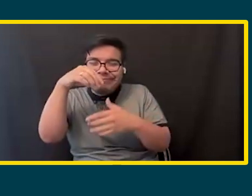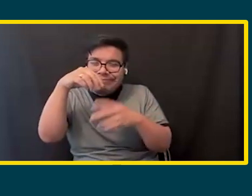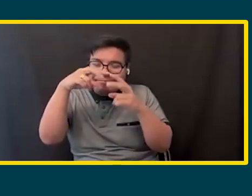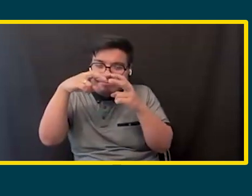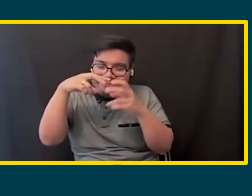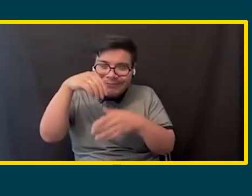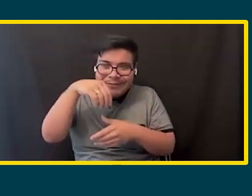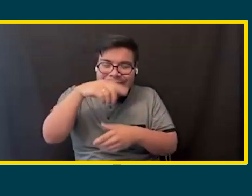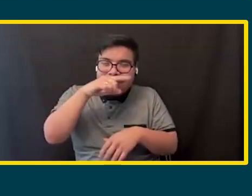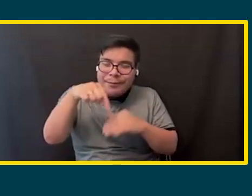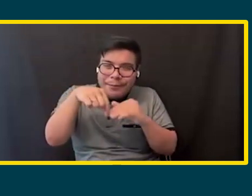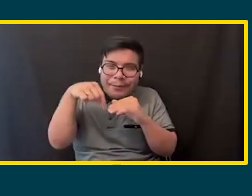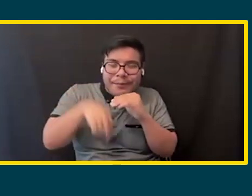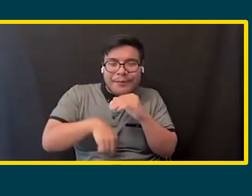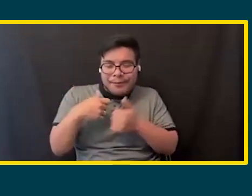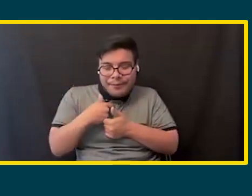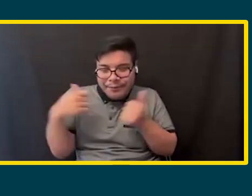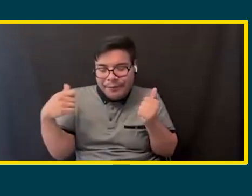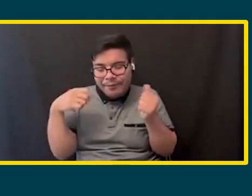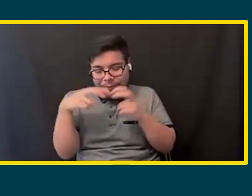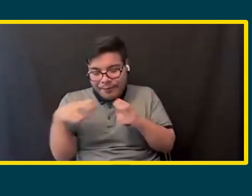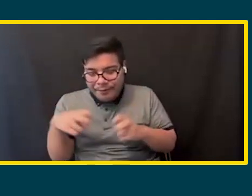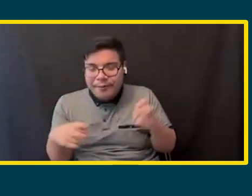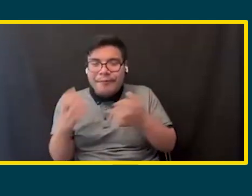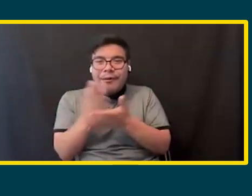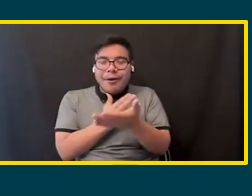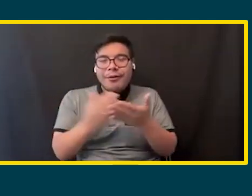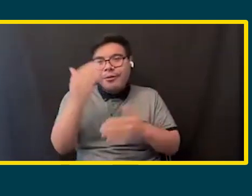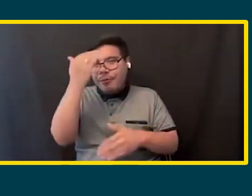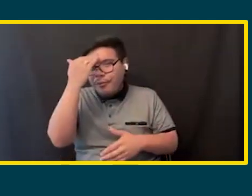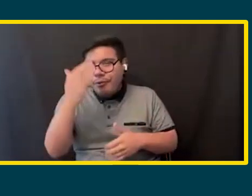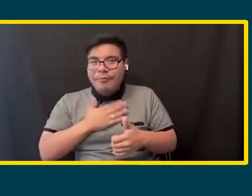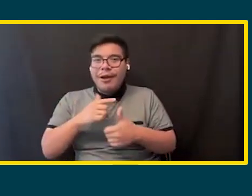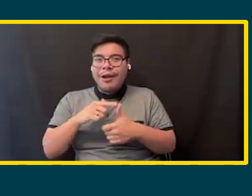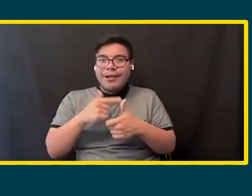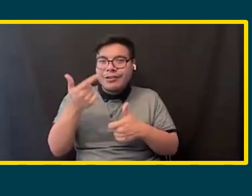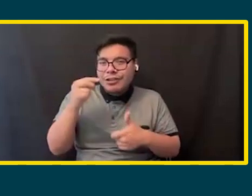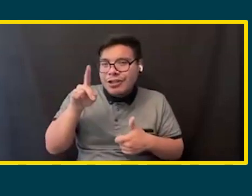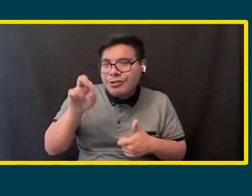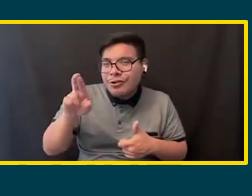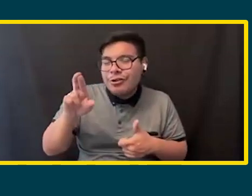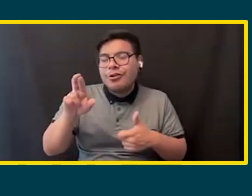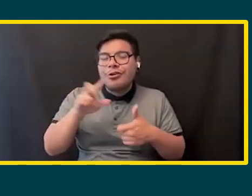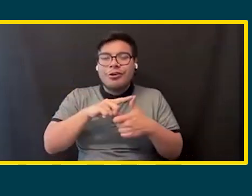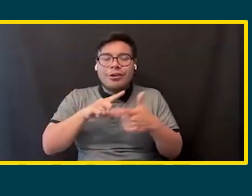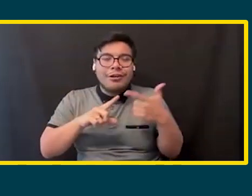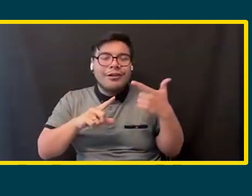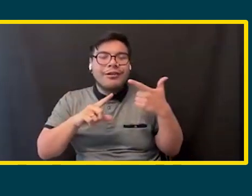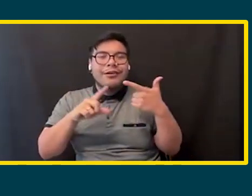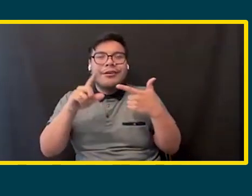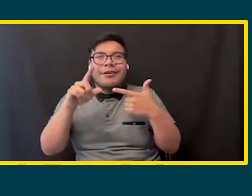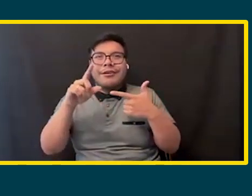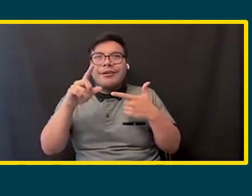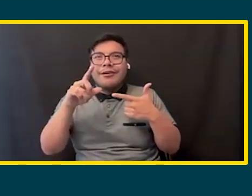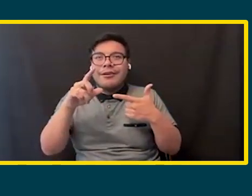me, knowing my gender identity, knowing my sexuality, knowing what my favorite food is, that